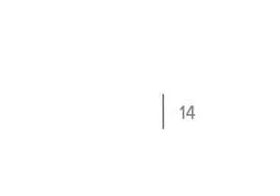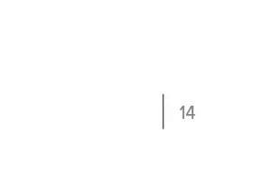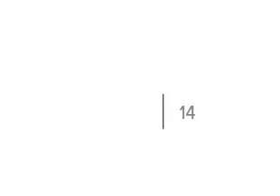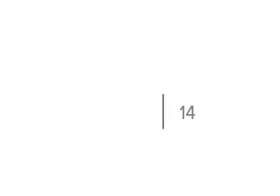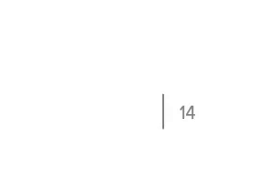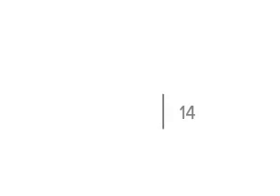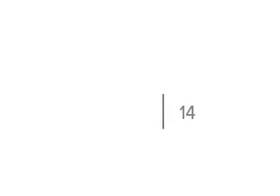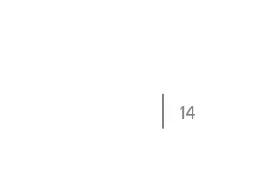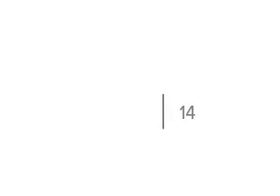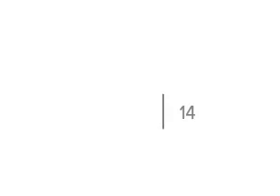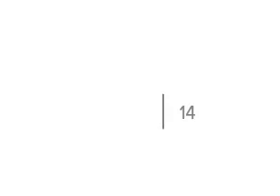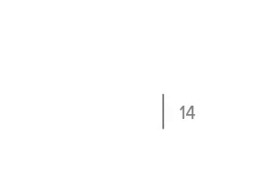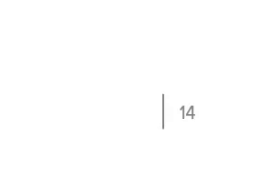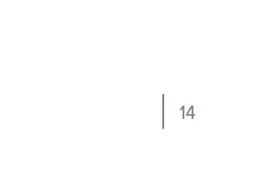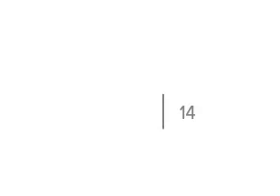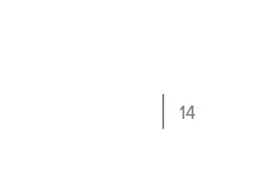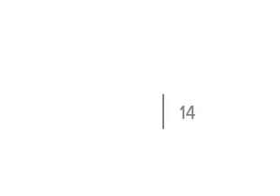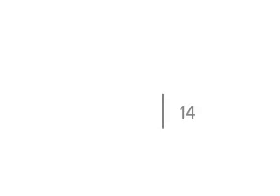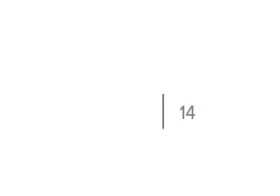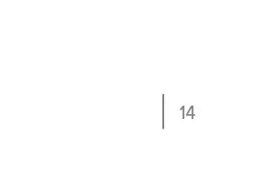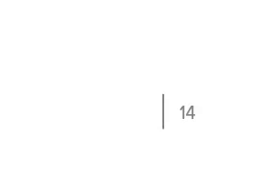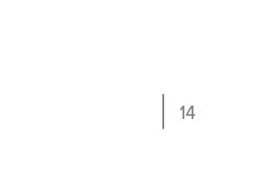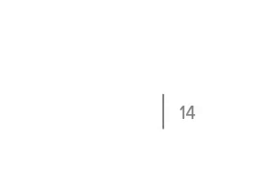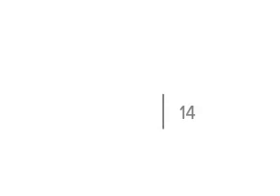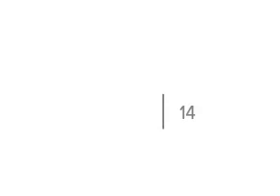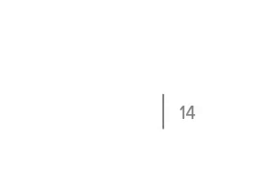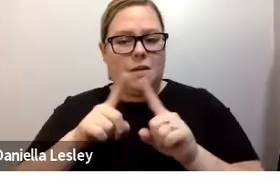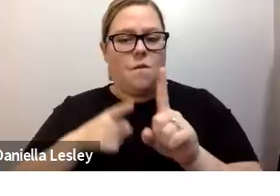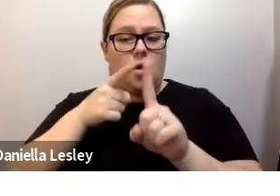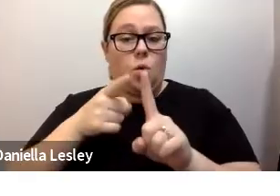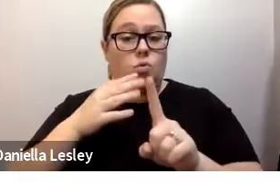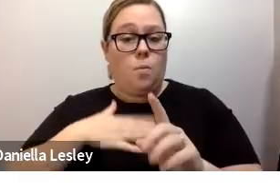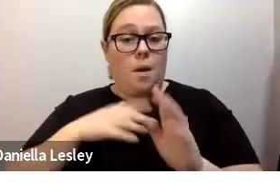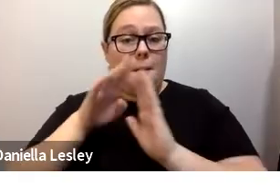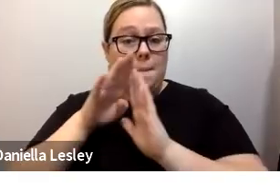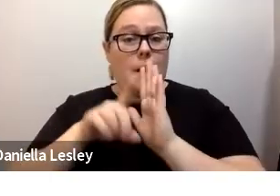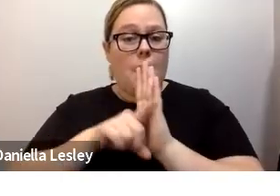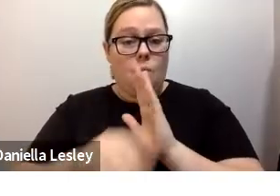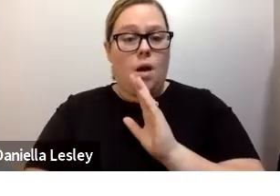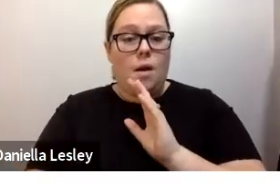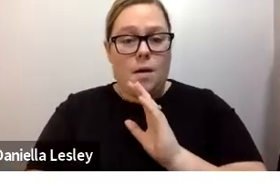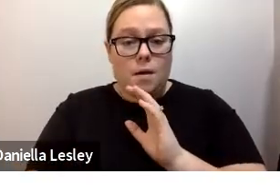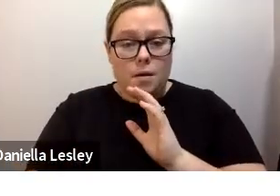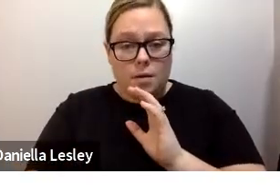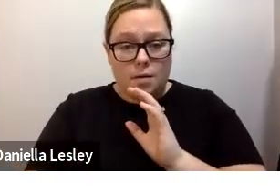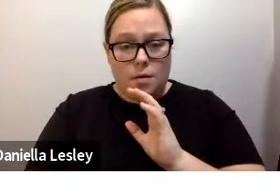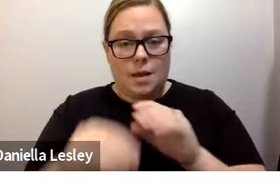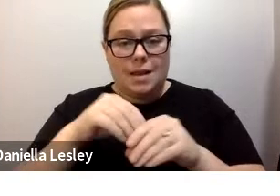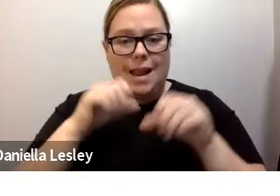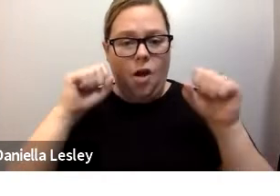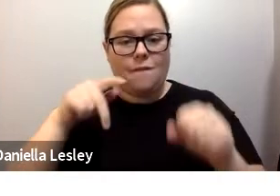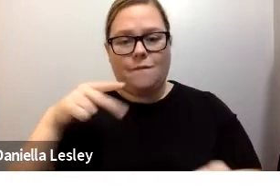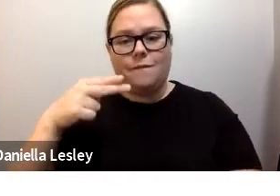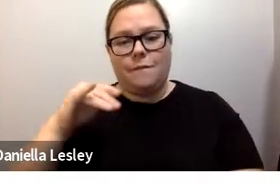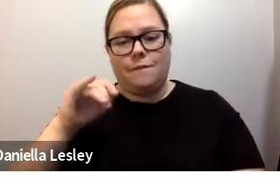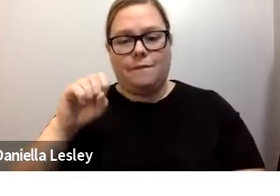many different users and adapt to even different goals. So my background is in exercise physiology, but I also have a long history of health coaching